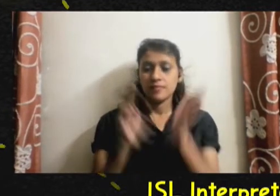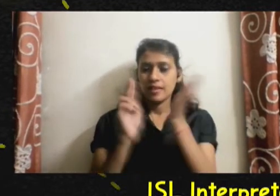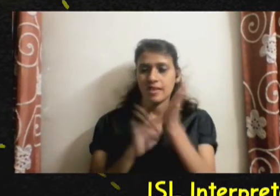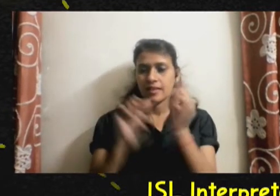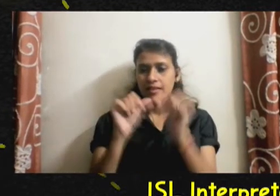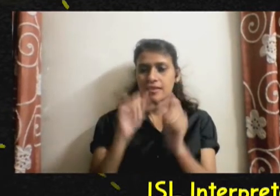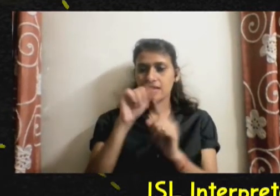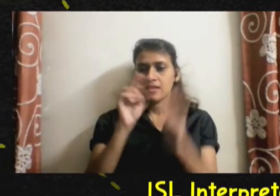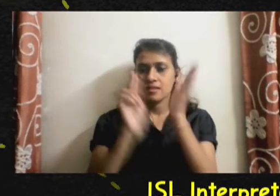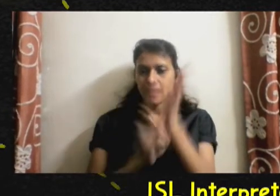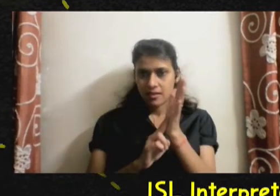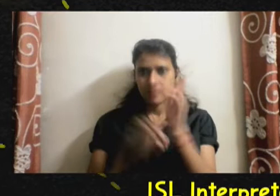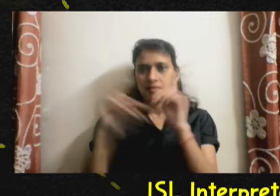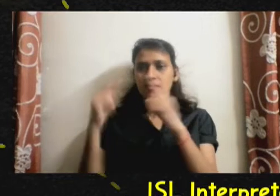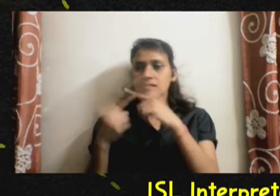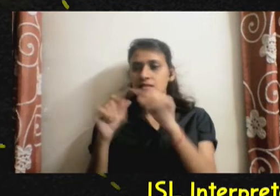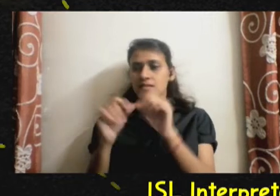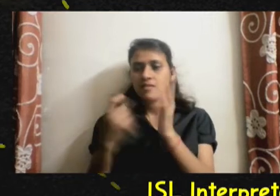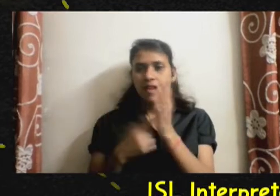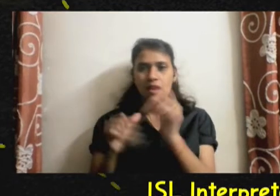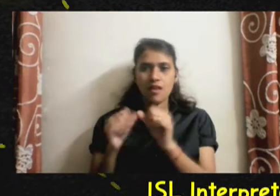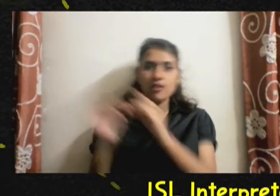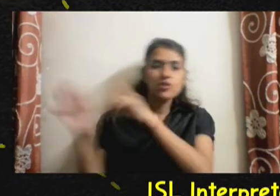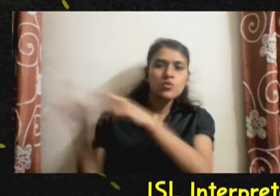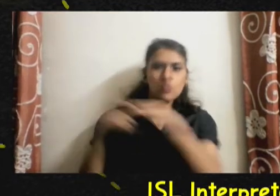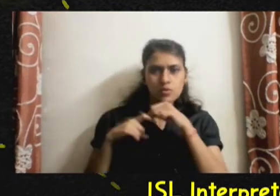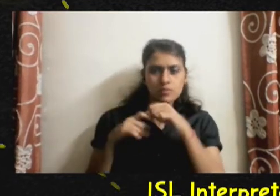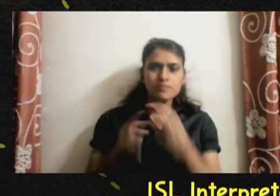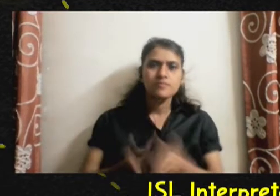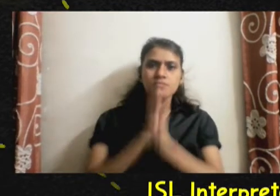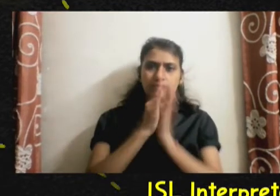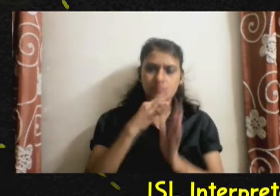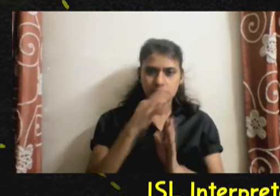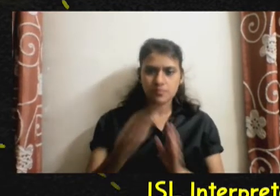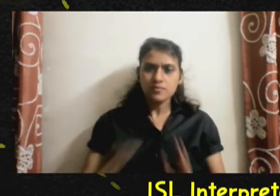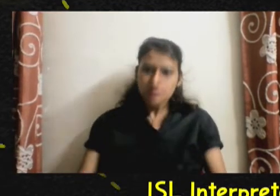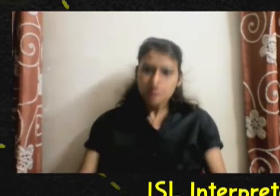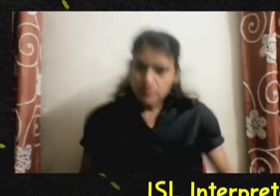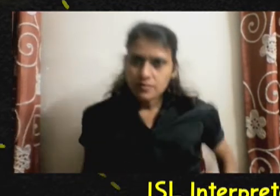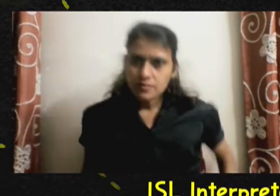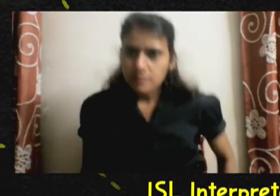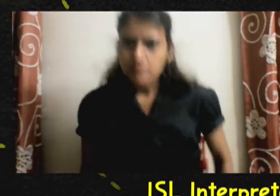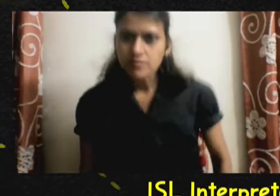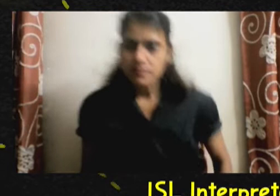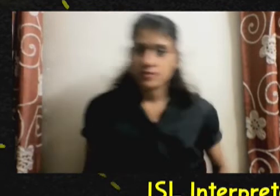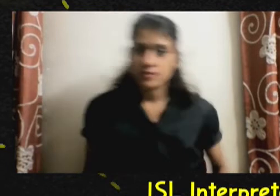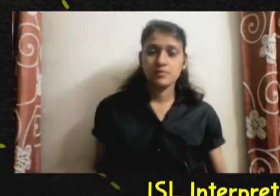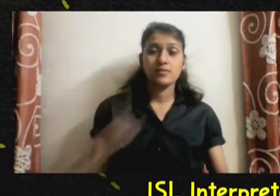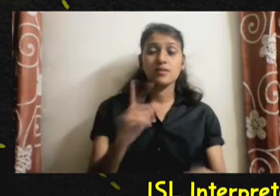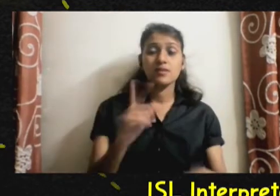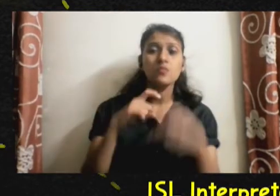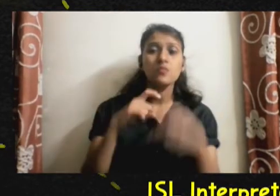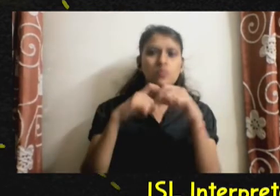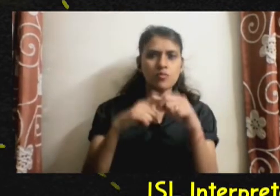to know, Biva, how big data can help community-based organizations, and also to speak about any examples of